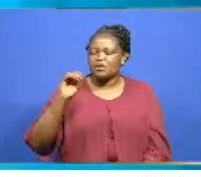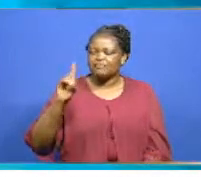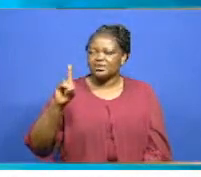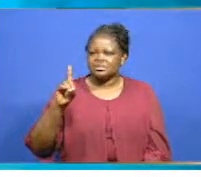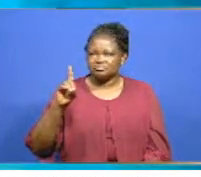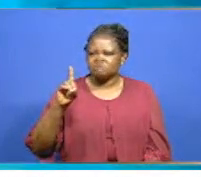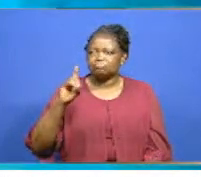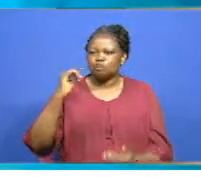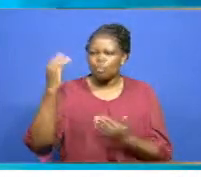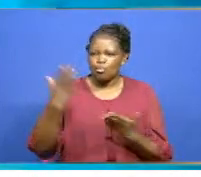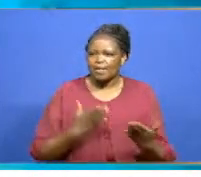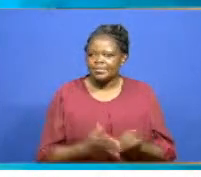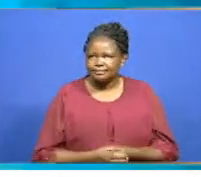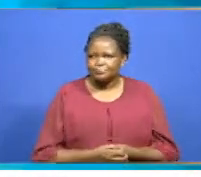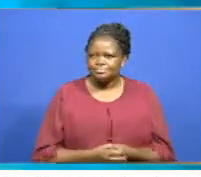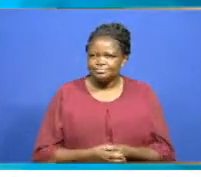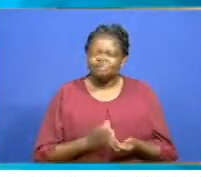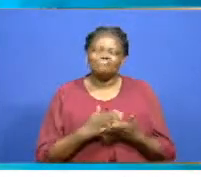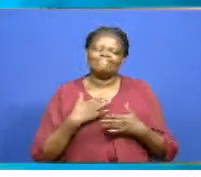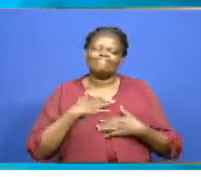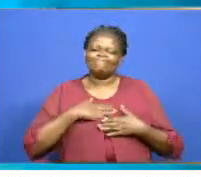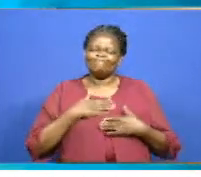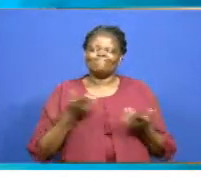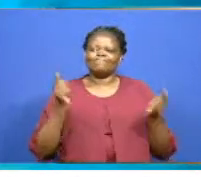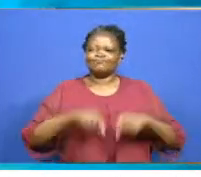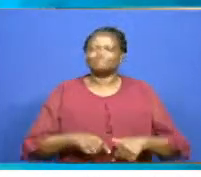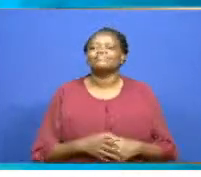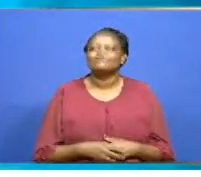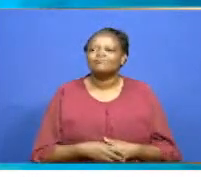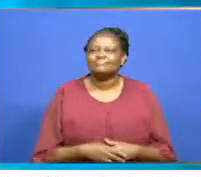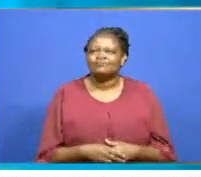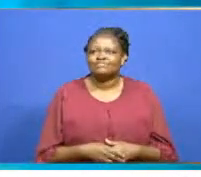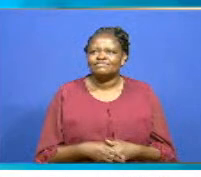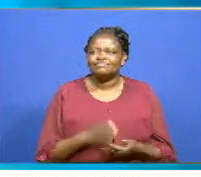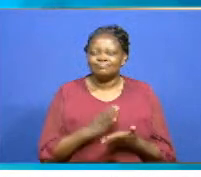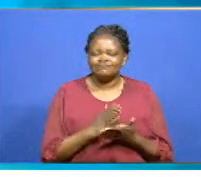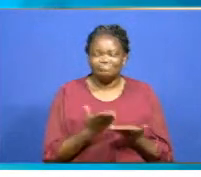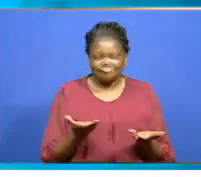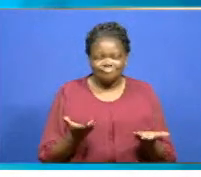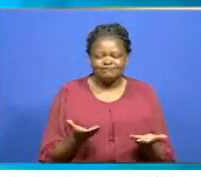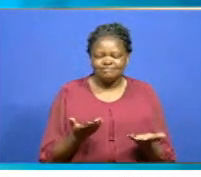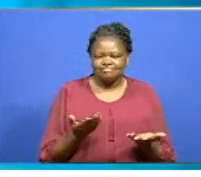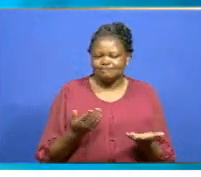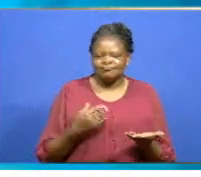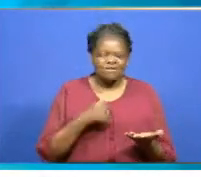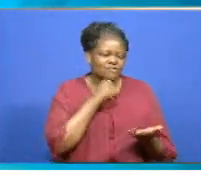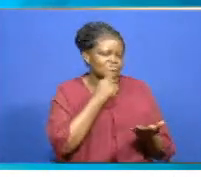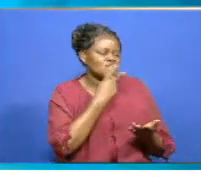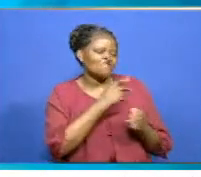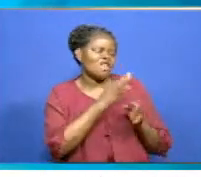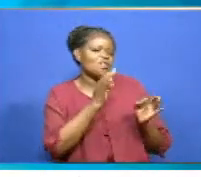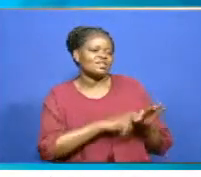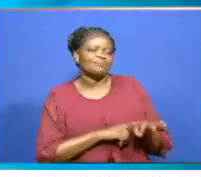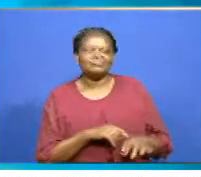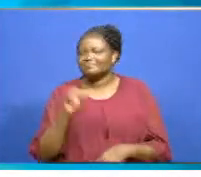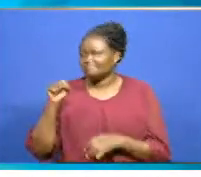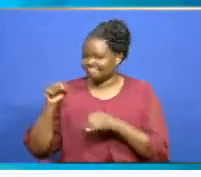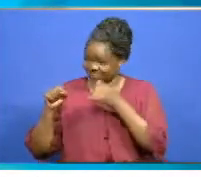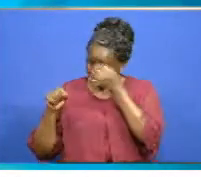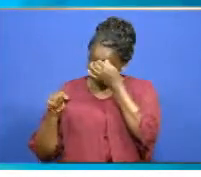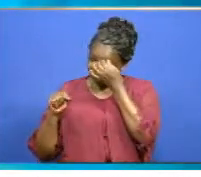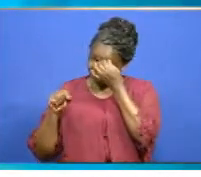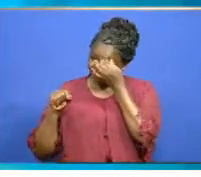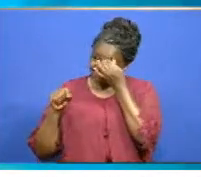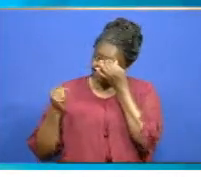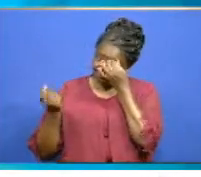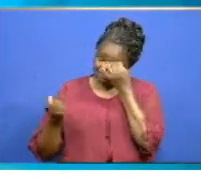you very much. And indeed, it's always a pleasure to be here. Exactly. Thank you so much. It's a while. I haven't seen you for some time. Yes. We are